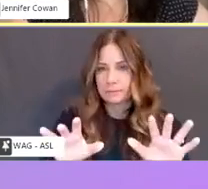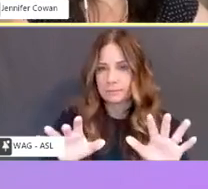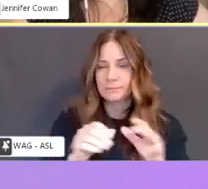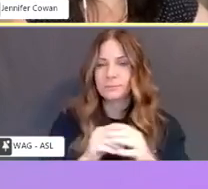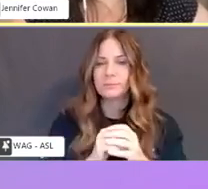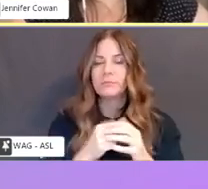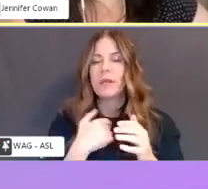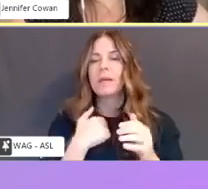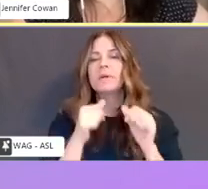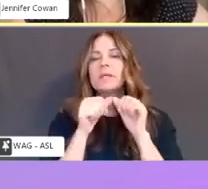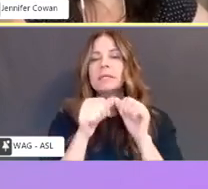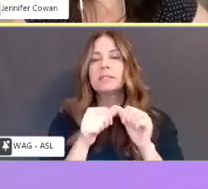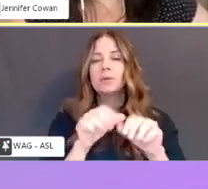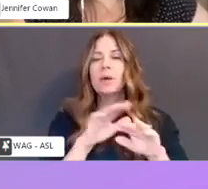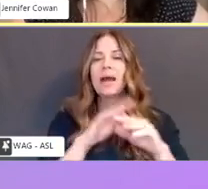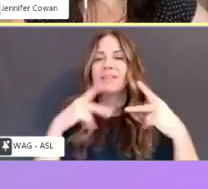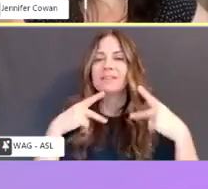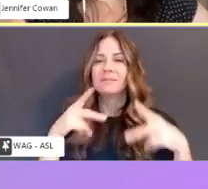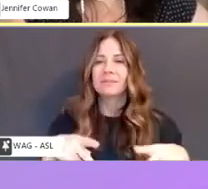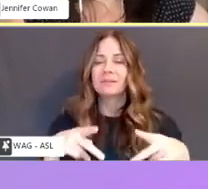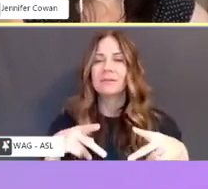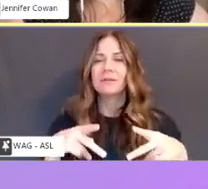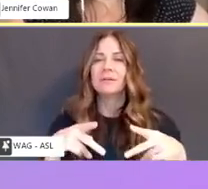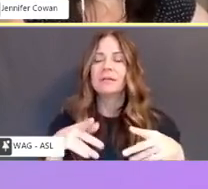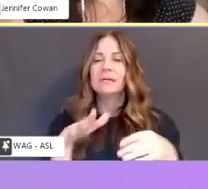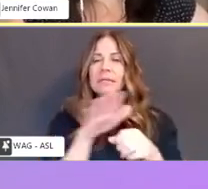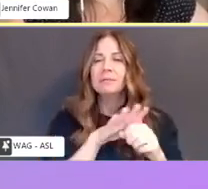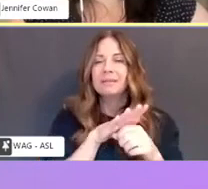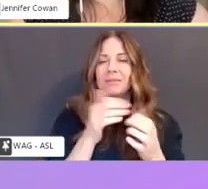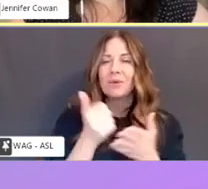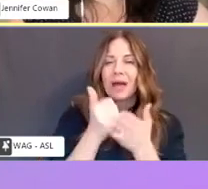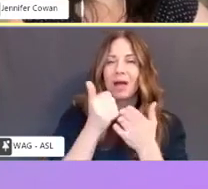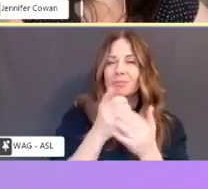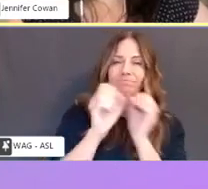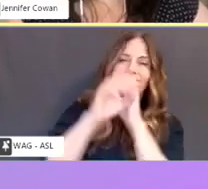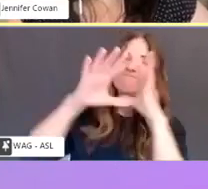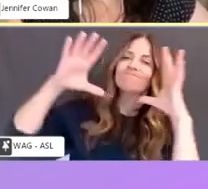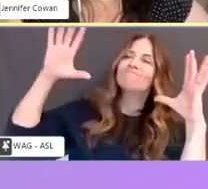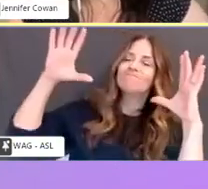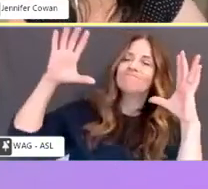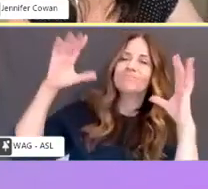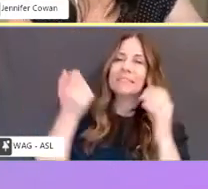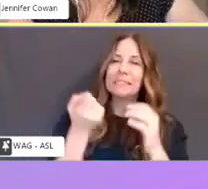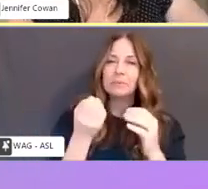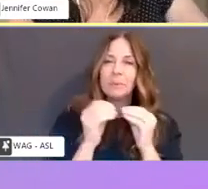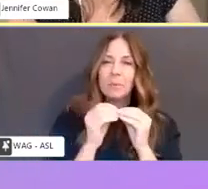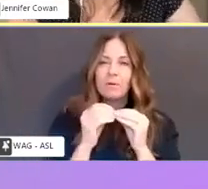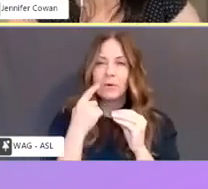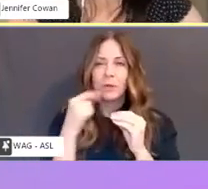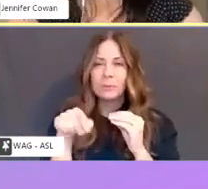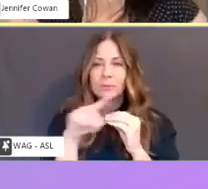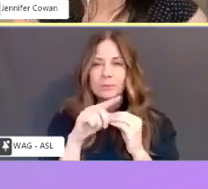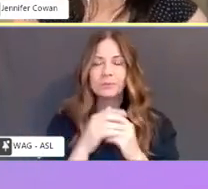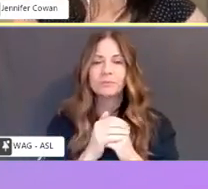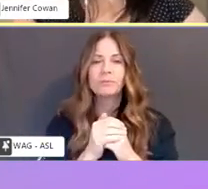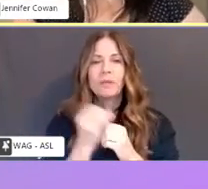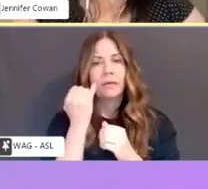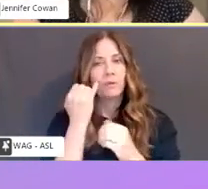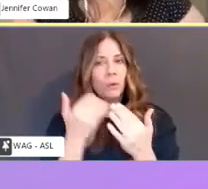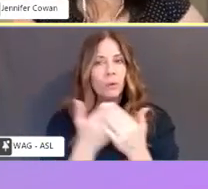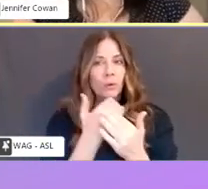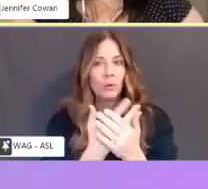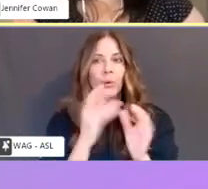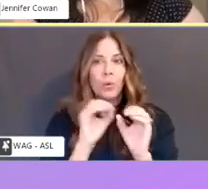I'm going to continue on this physical spaces path just to help paint the picture a little bit. So let's say you're new to